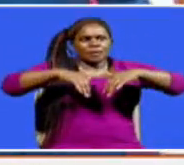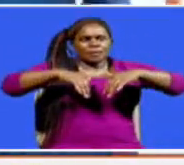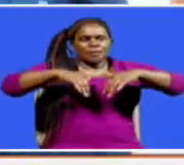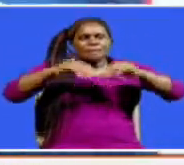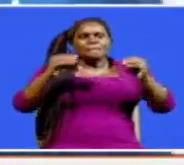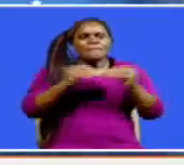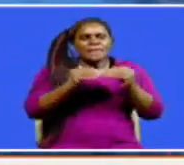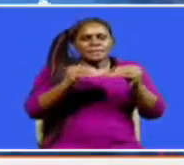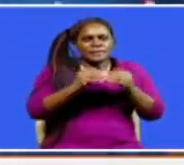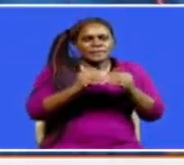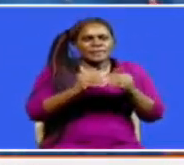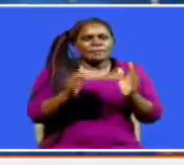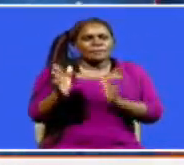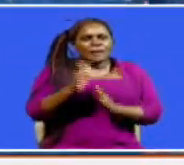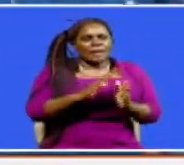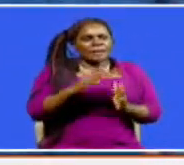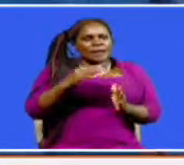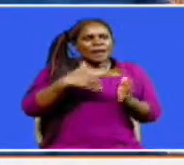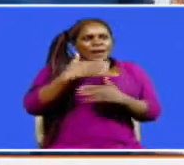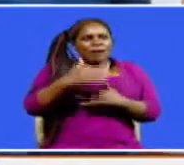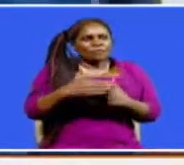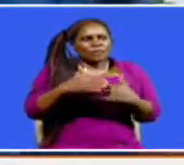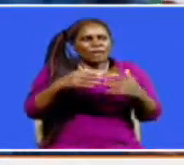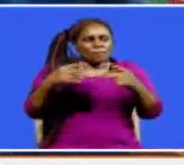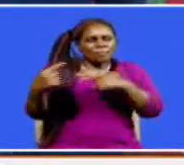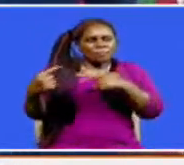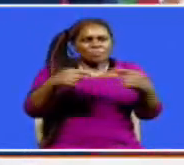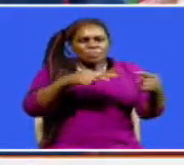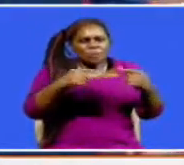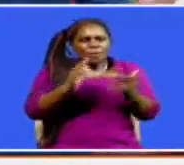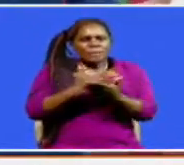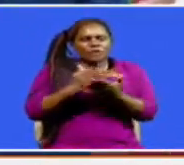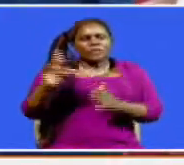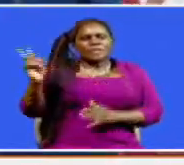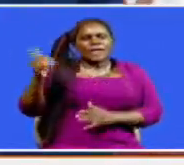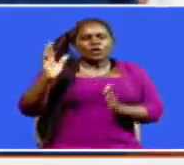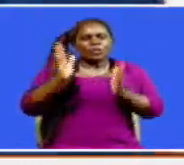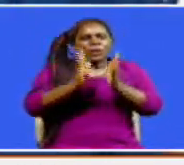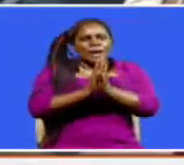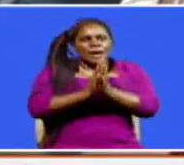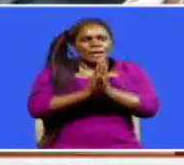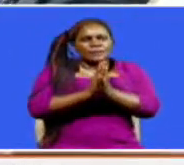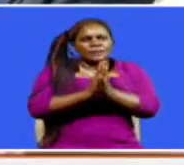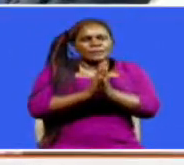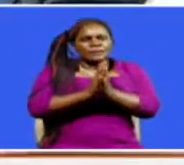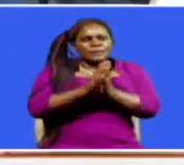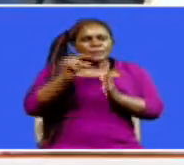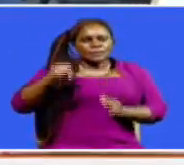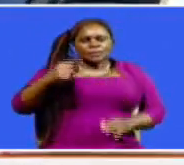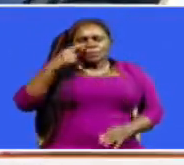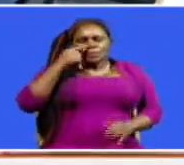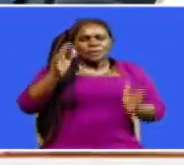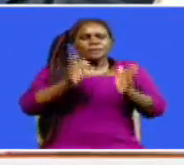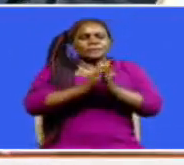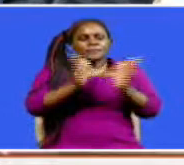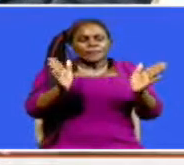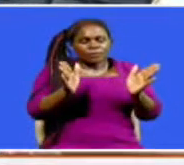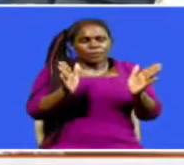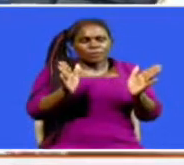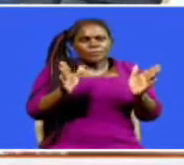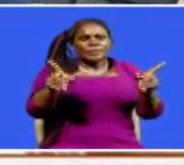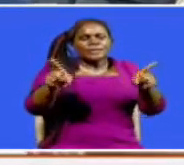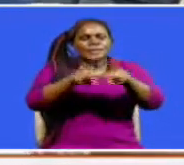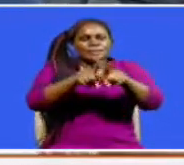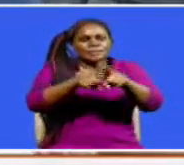meeting that had been arranged following a series of back channels between Nairobi and Khartoum. General al-Burhan